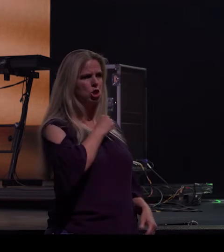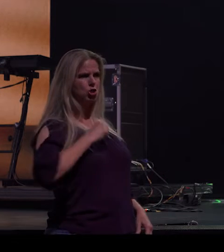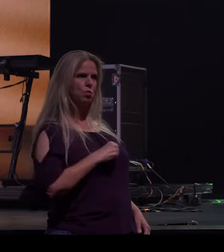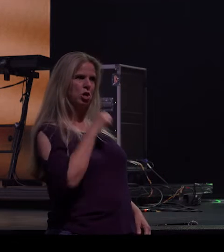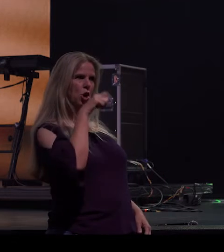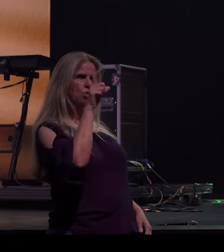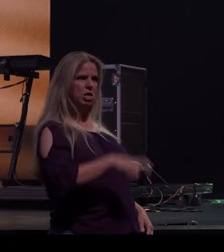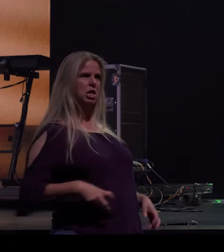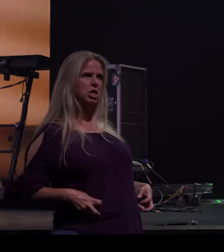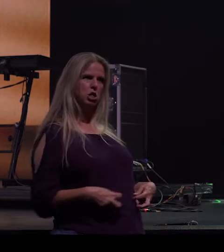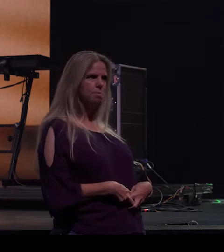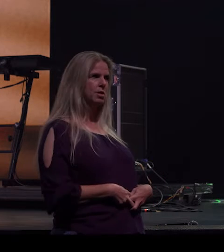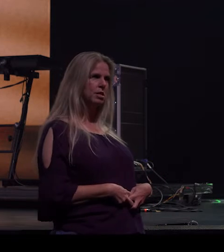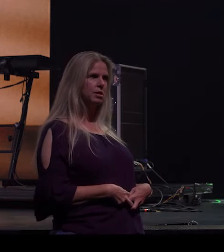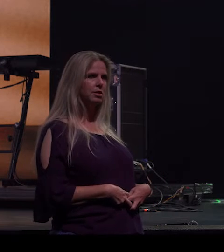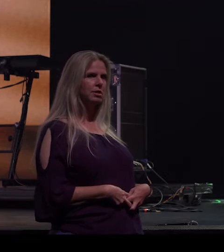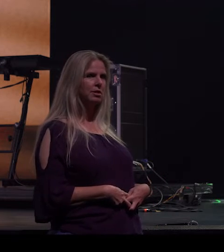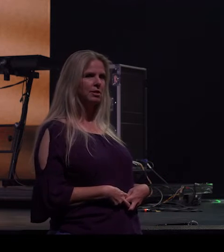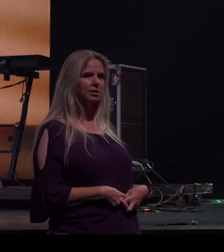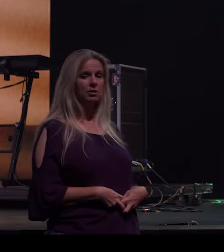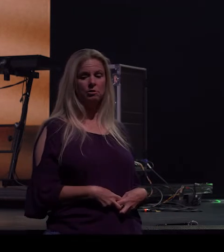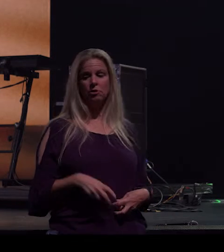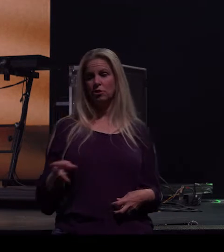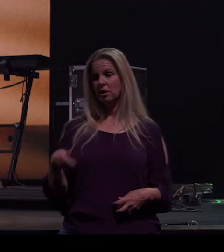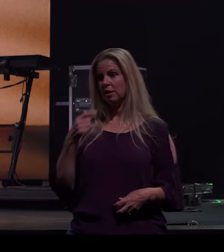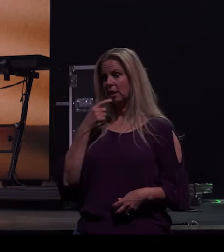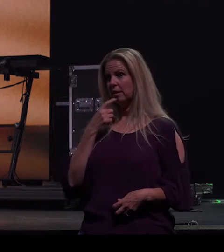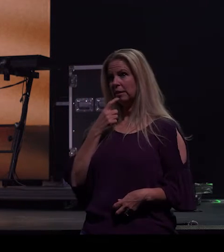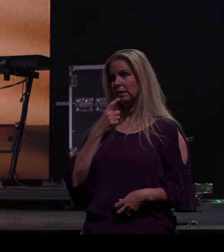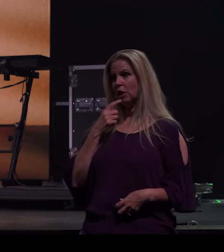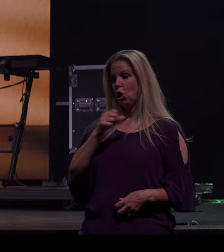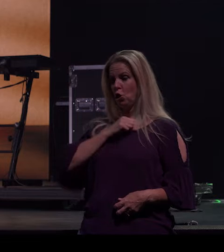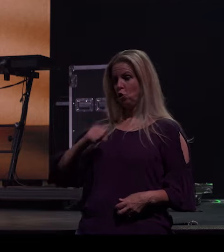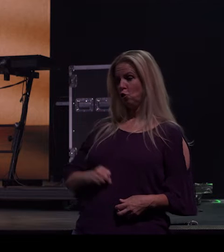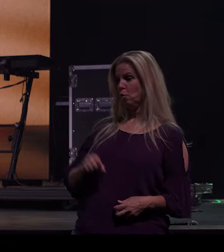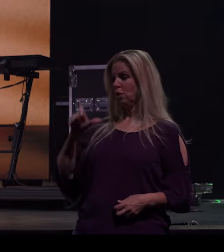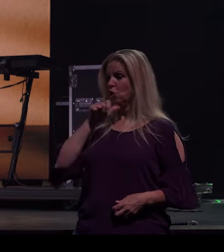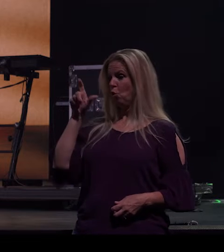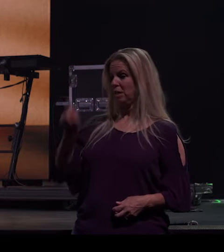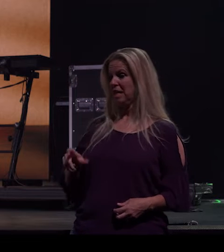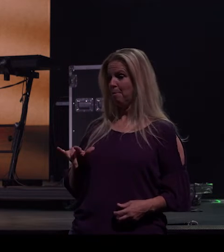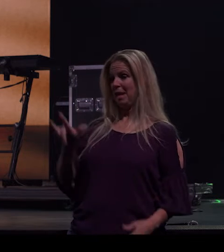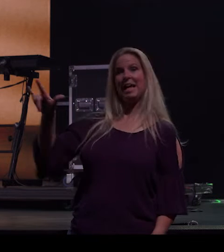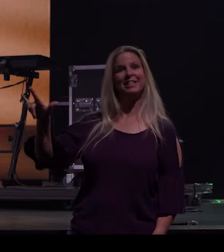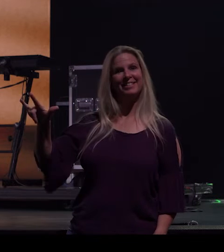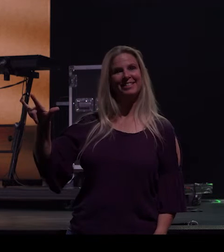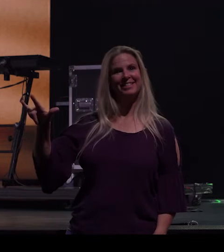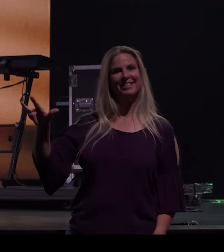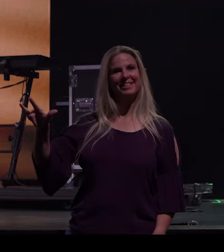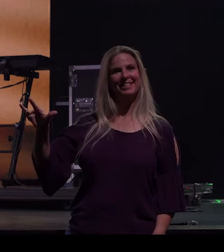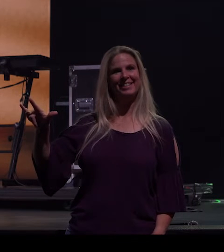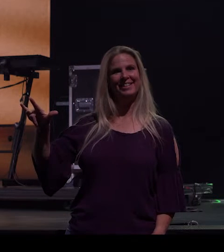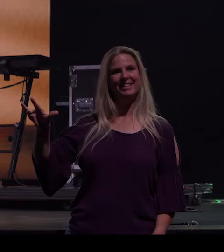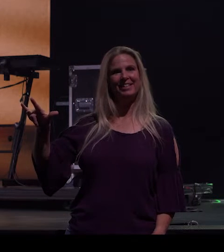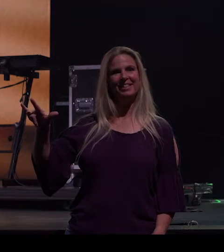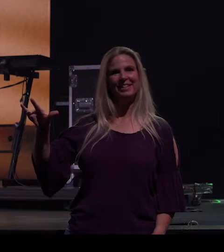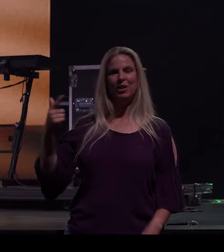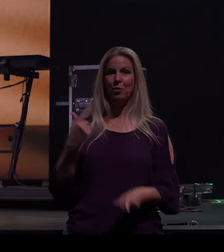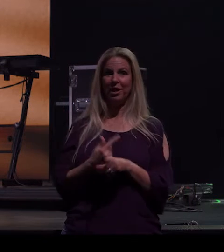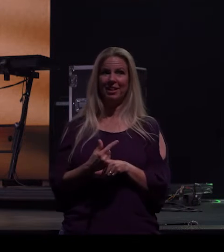don't need no seatbelt." To which she replied, "Superman don't need no plane either."